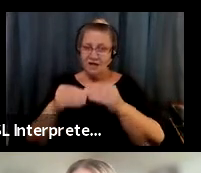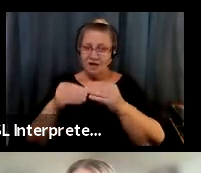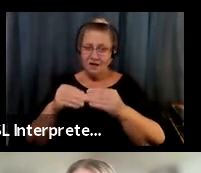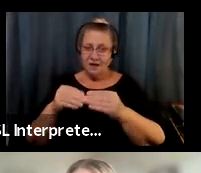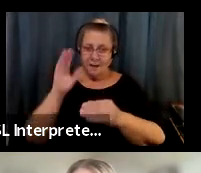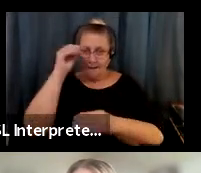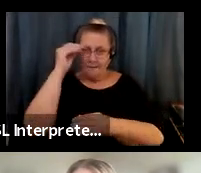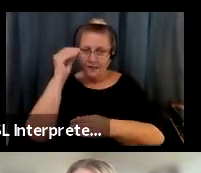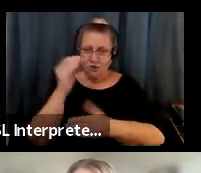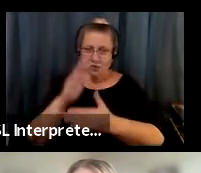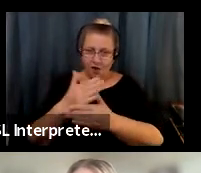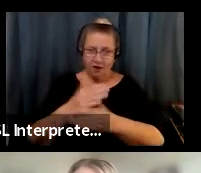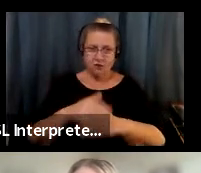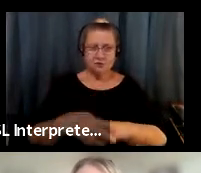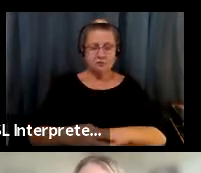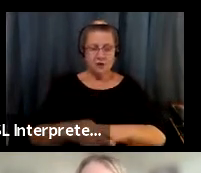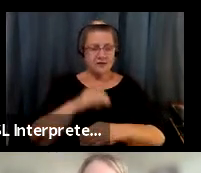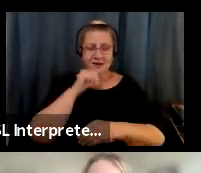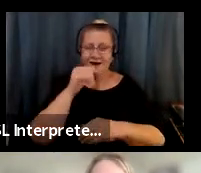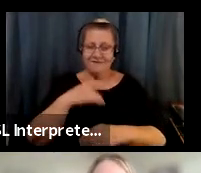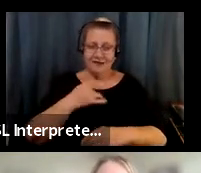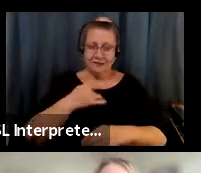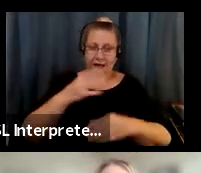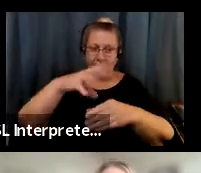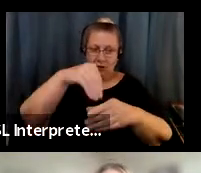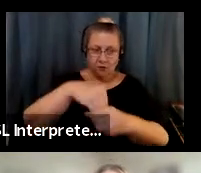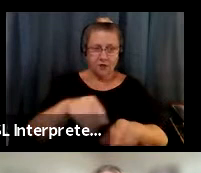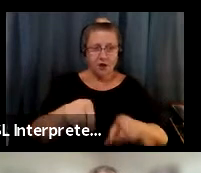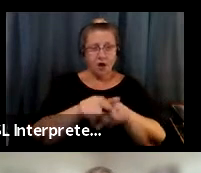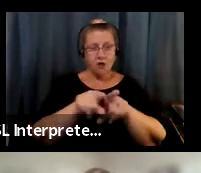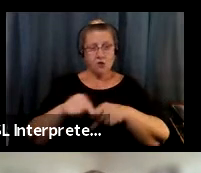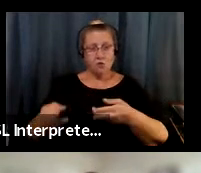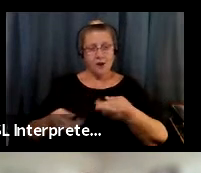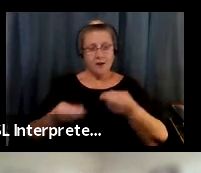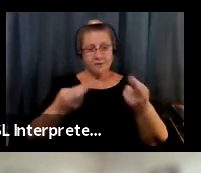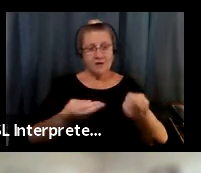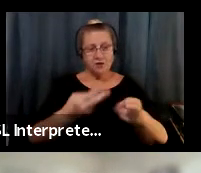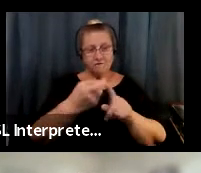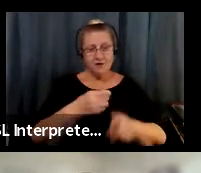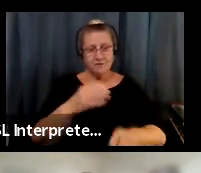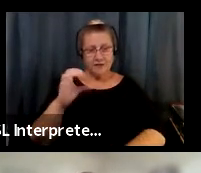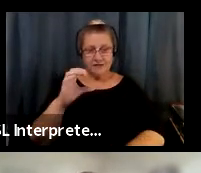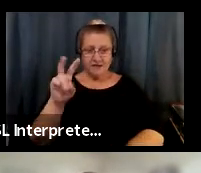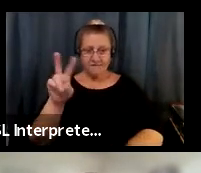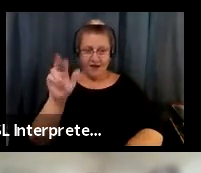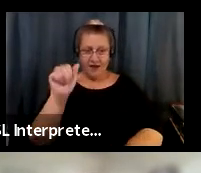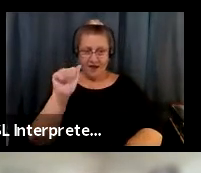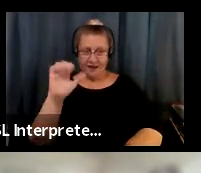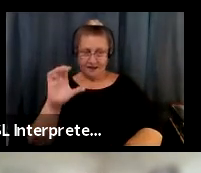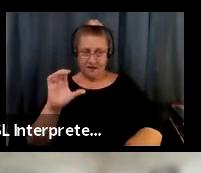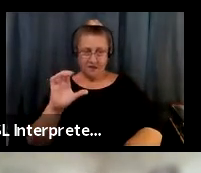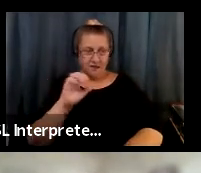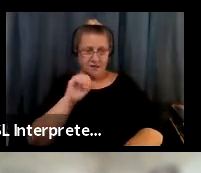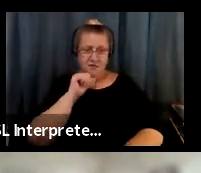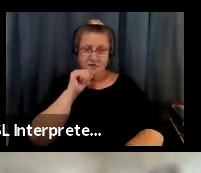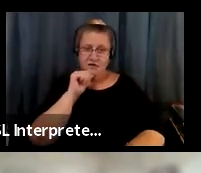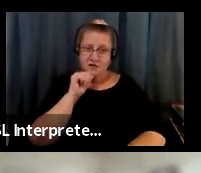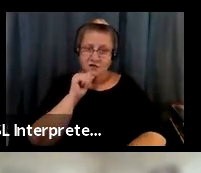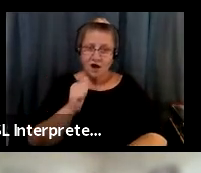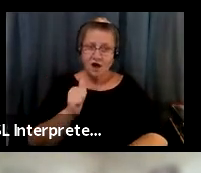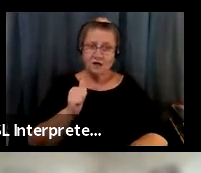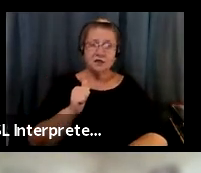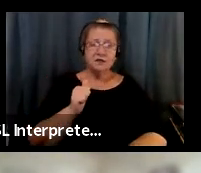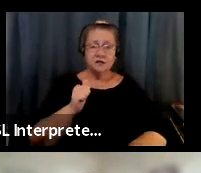process. Another comment was that recommendations coming out of the CVAC weren't always implemented as originally